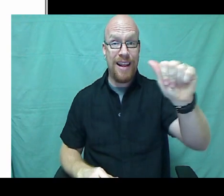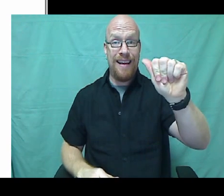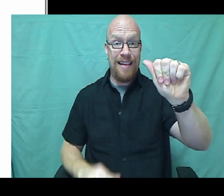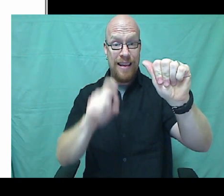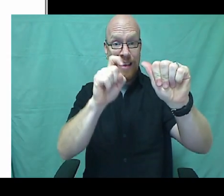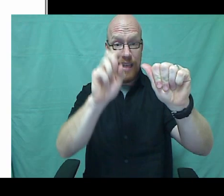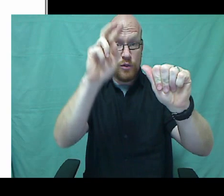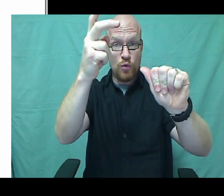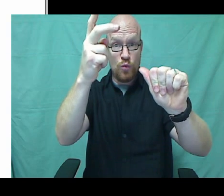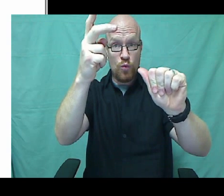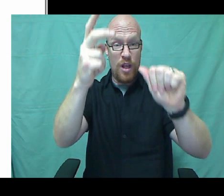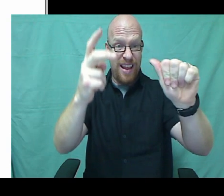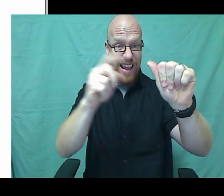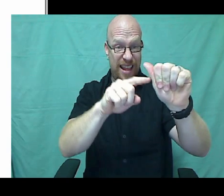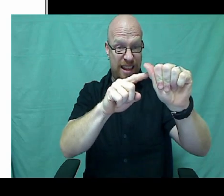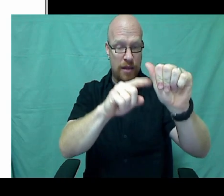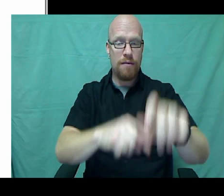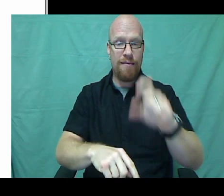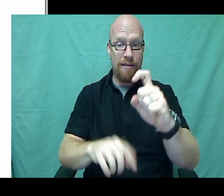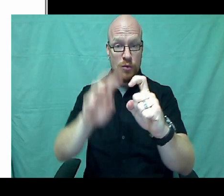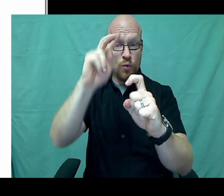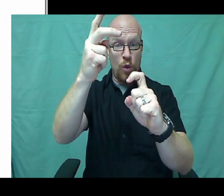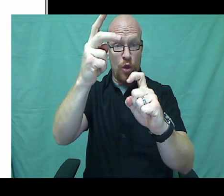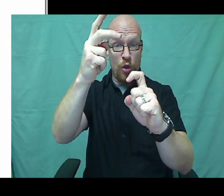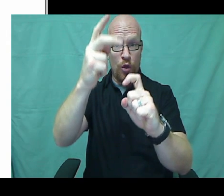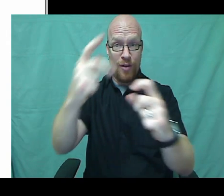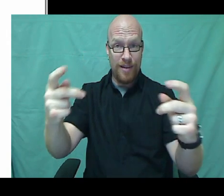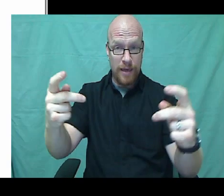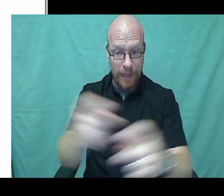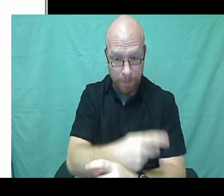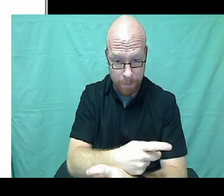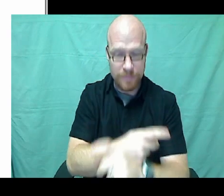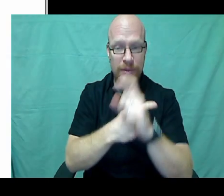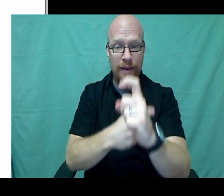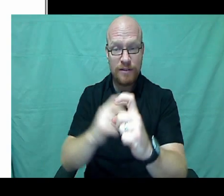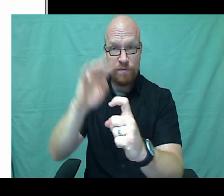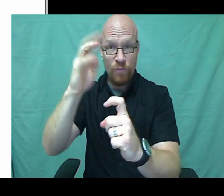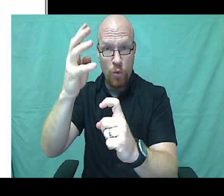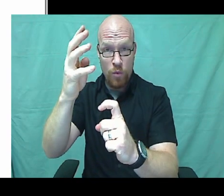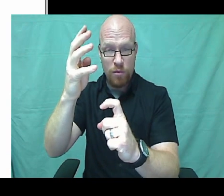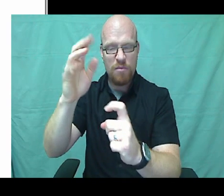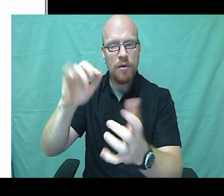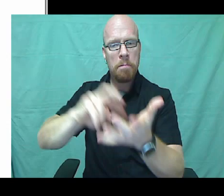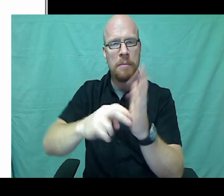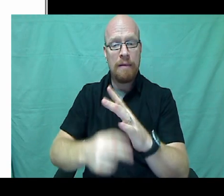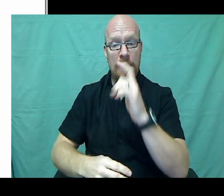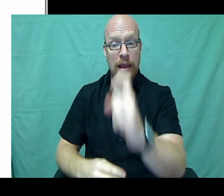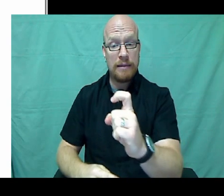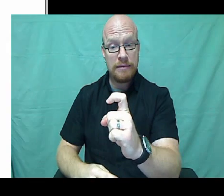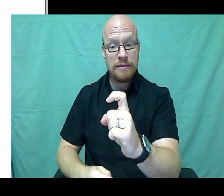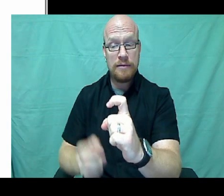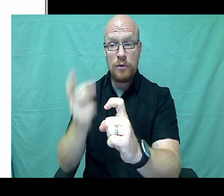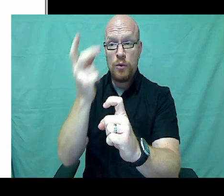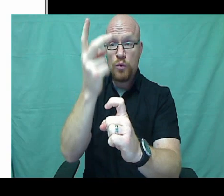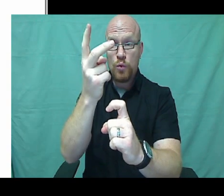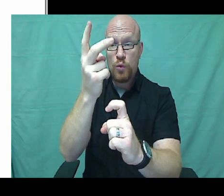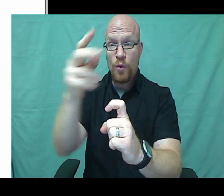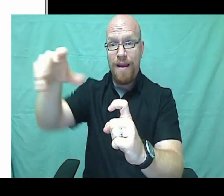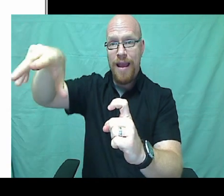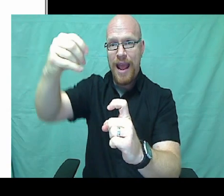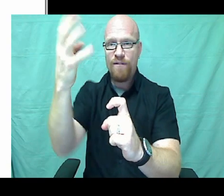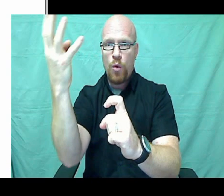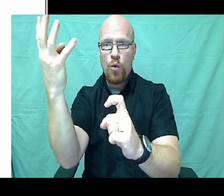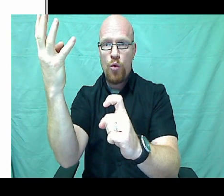For a, we have x squared times x to the 4th. What that means is we carry the base over,